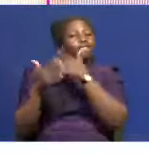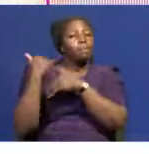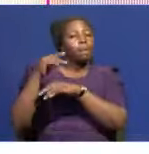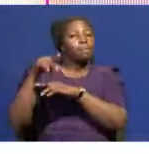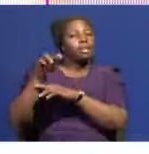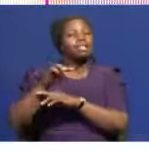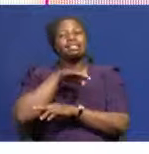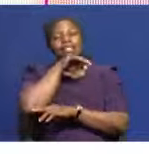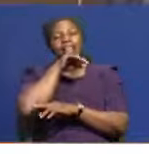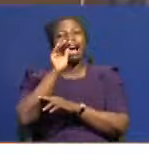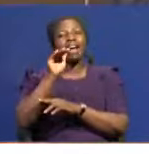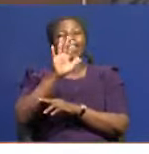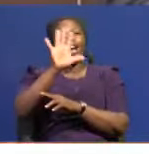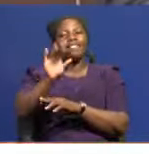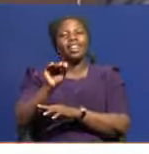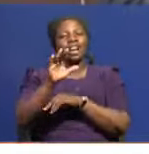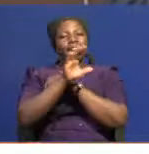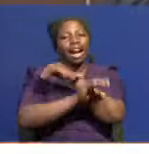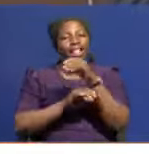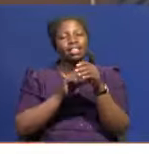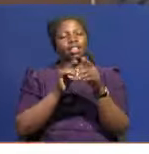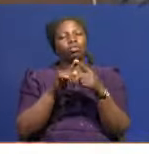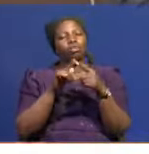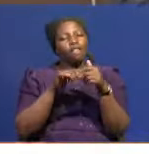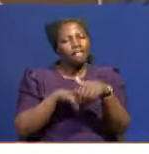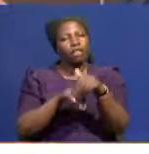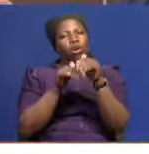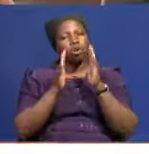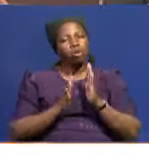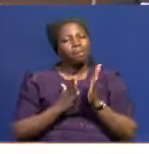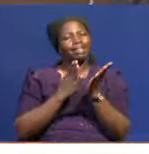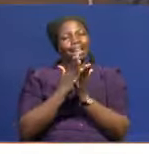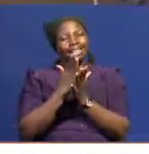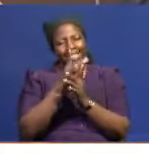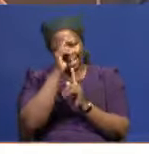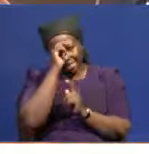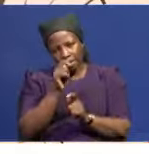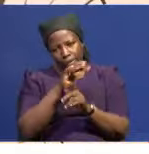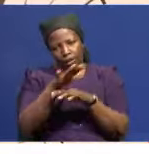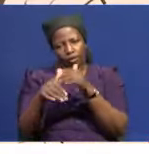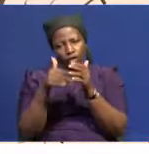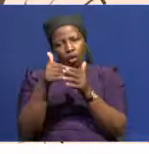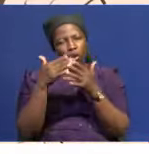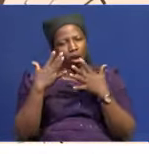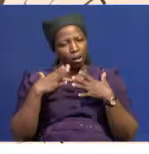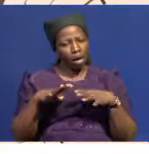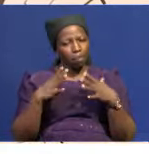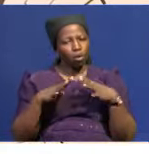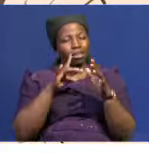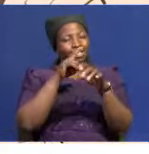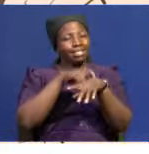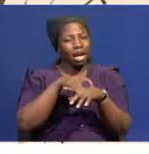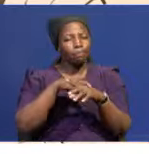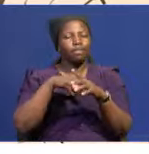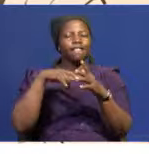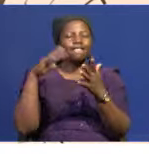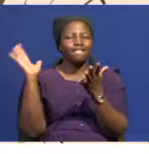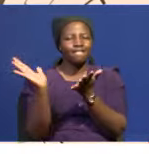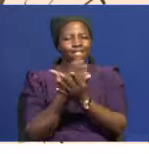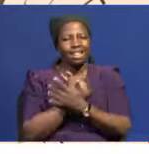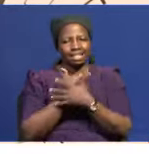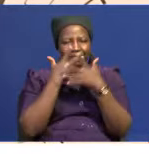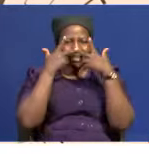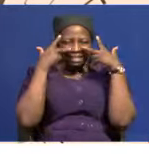to uphold human rights and dignity of all suspects while fighting terrorism. Terrorism shall find no